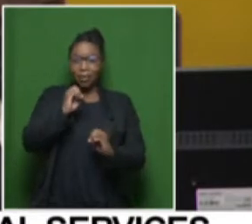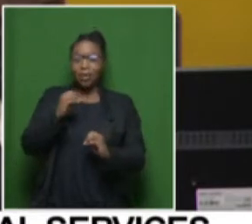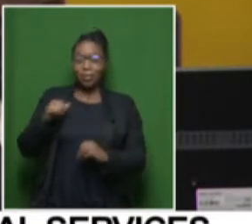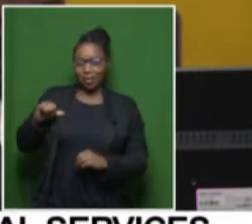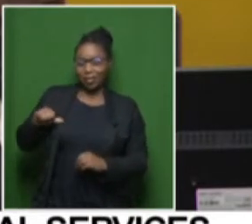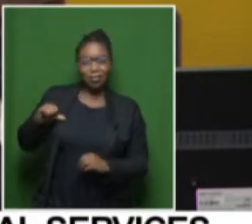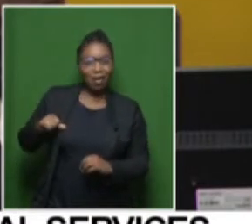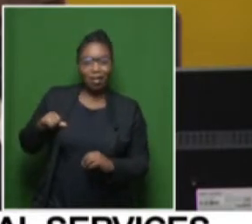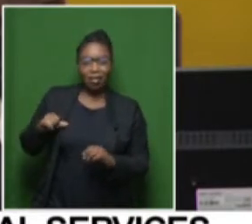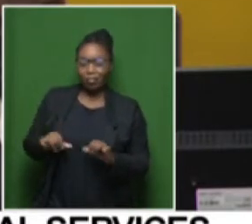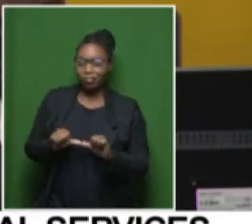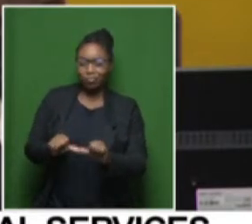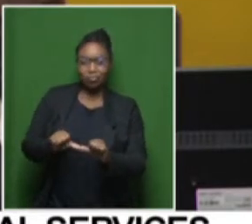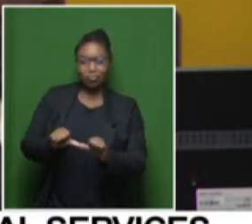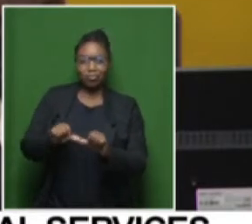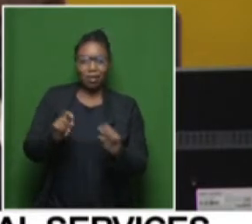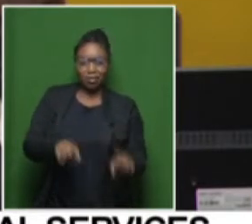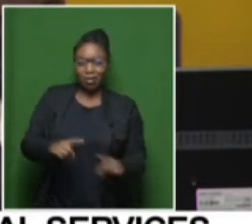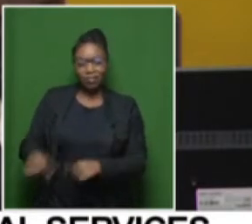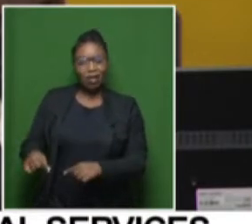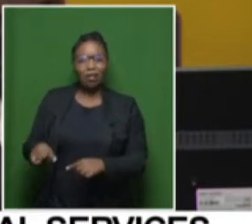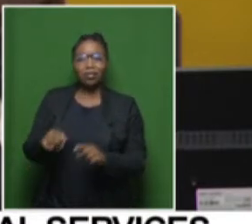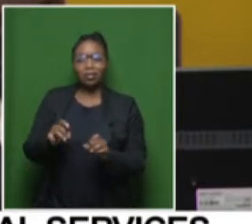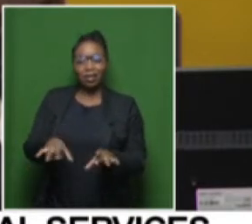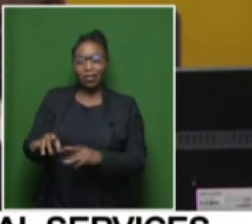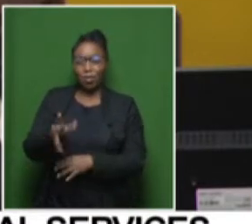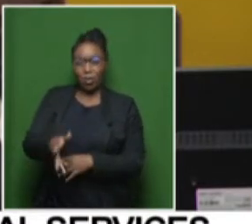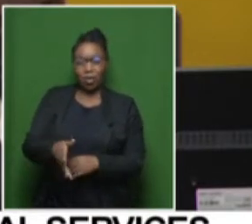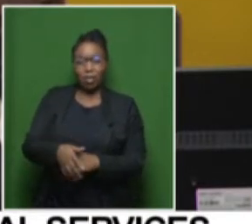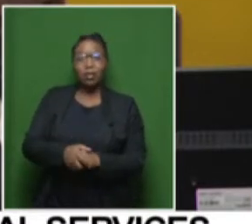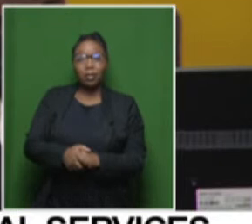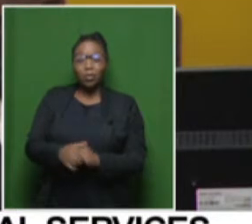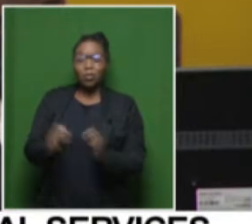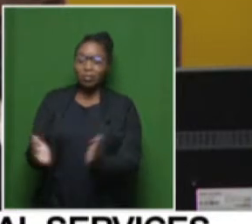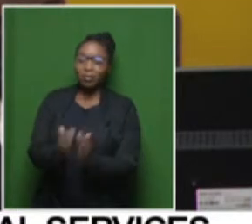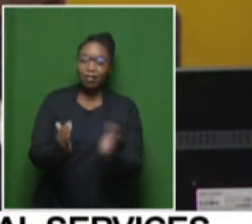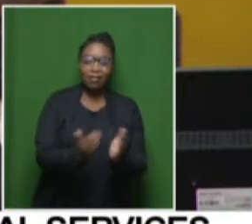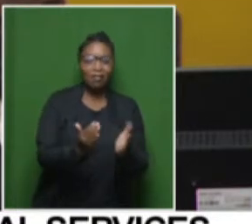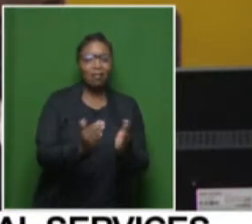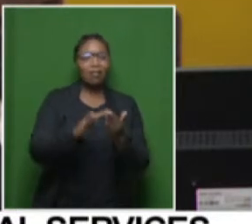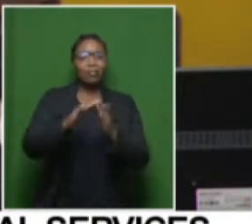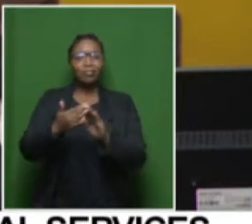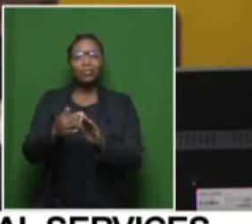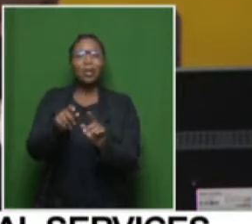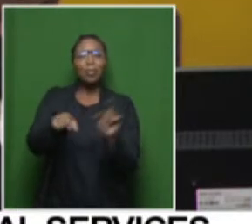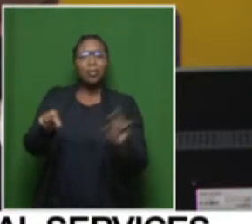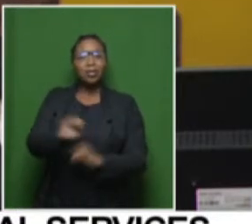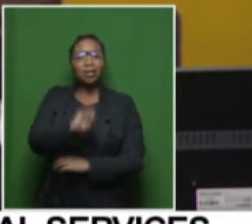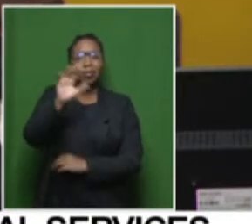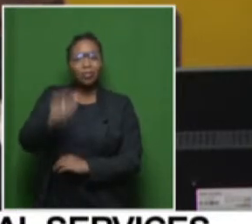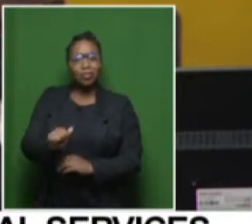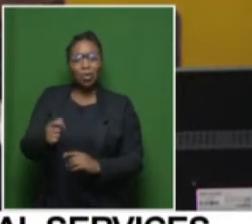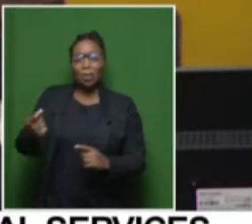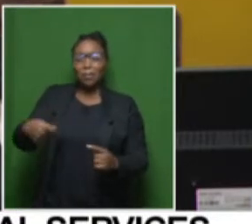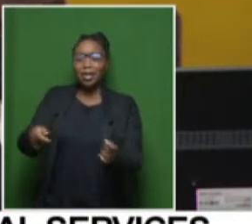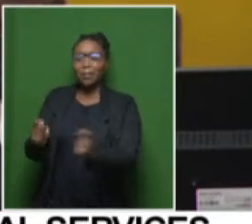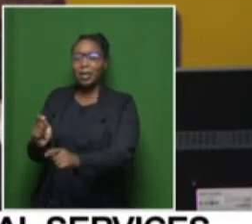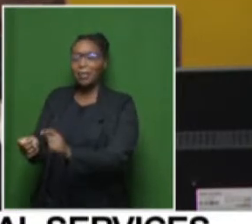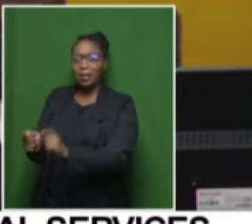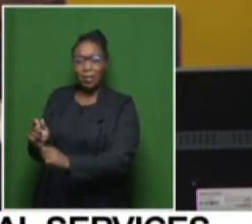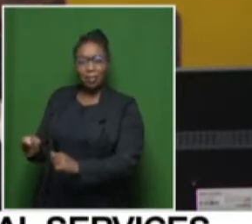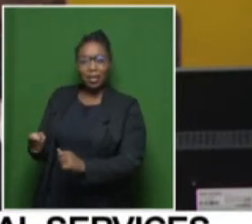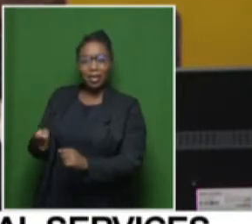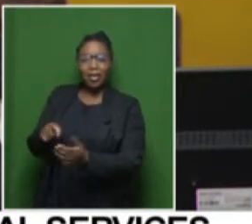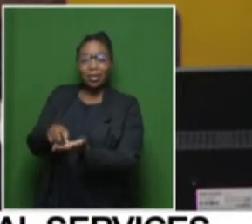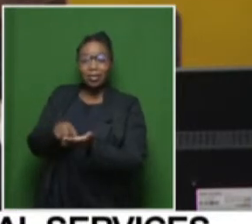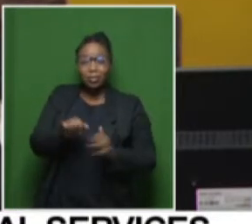to pay their municipality bills. Municipalities are also required to improve their service delivery mechanism and